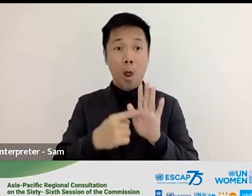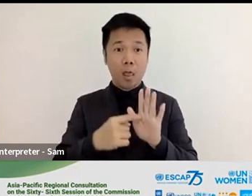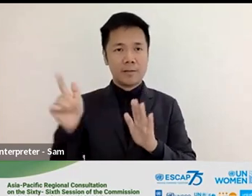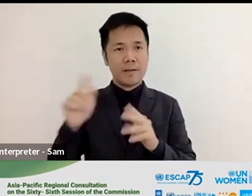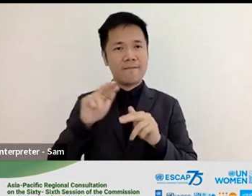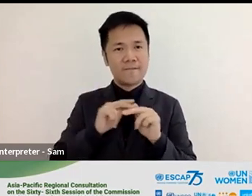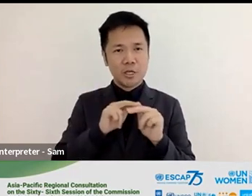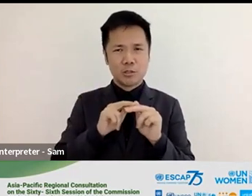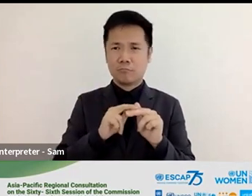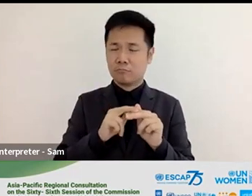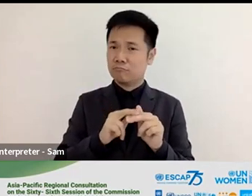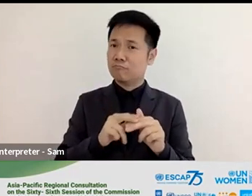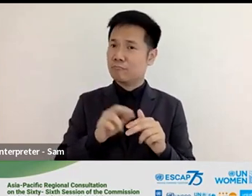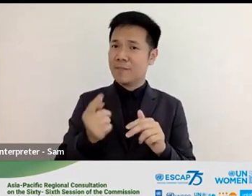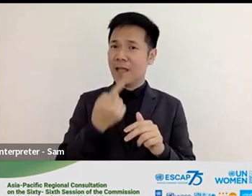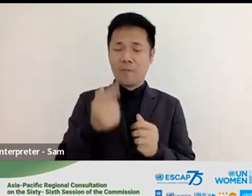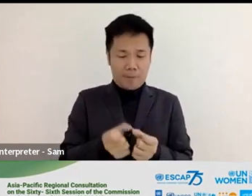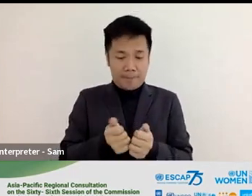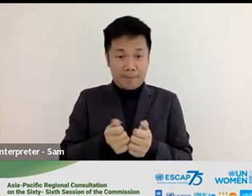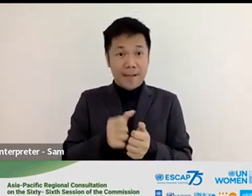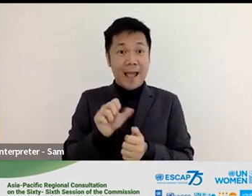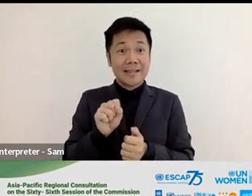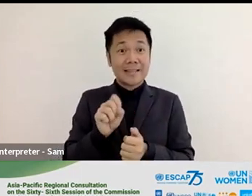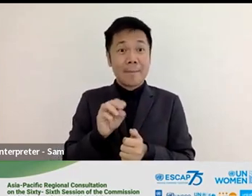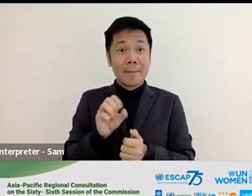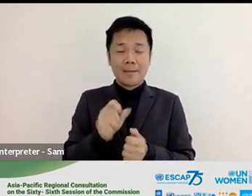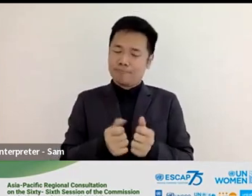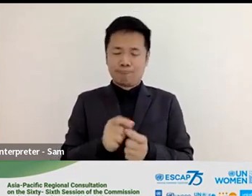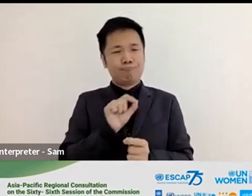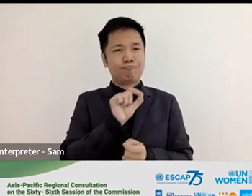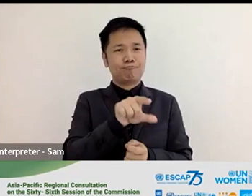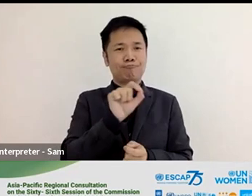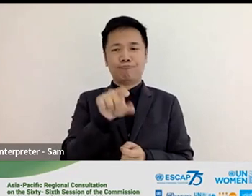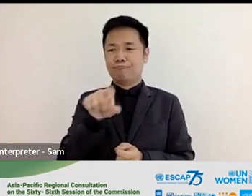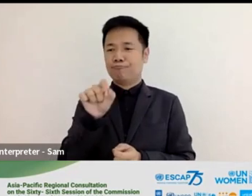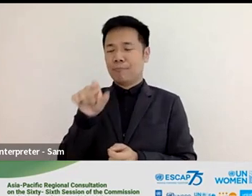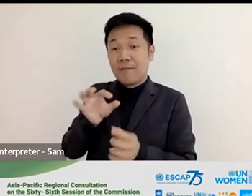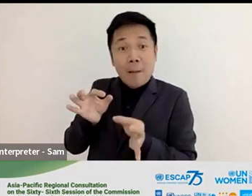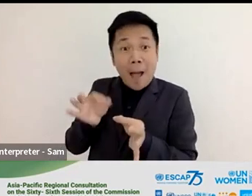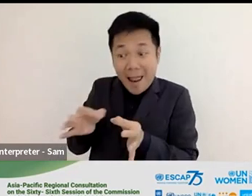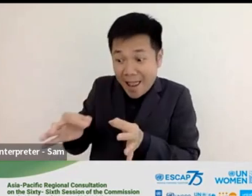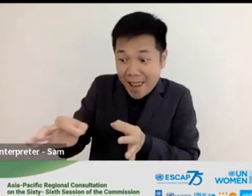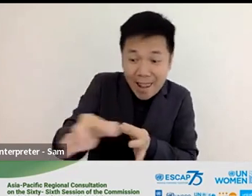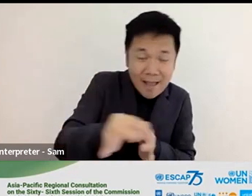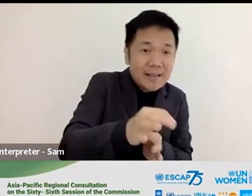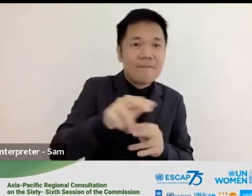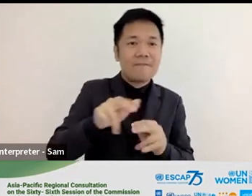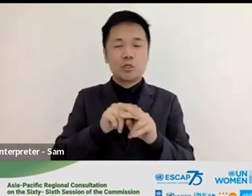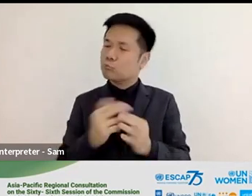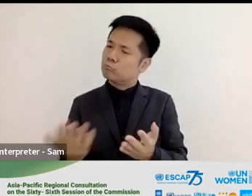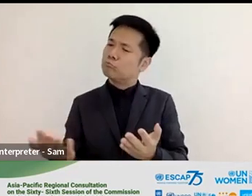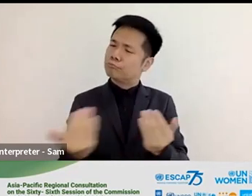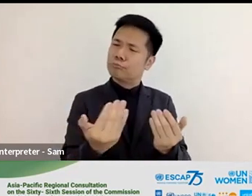from a simple SMS platform for rural women on our second island to become an